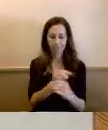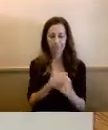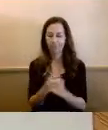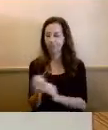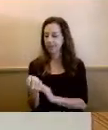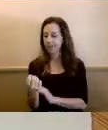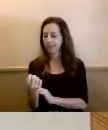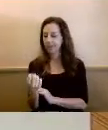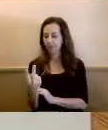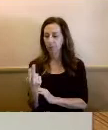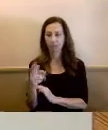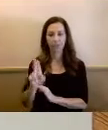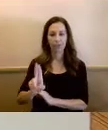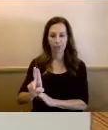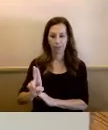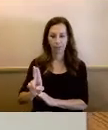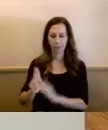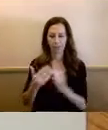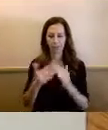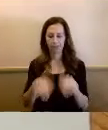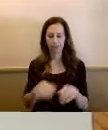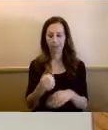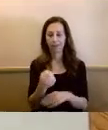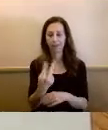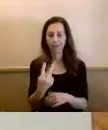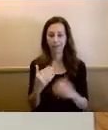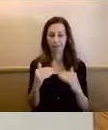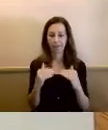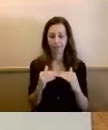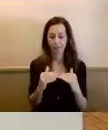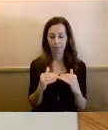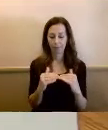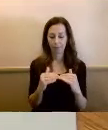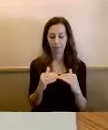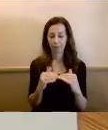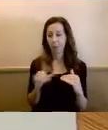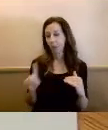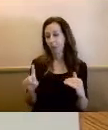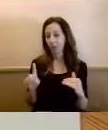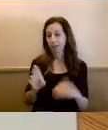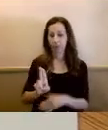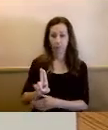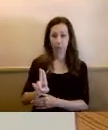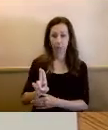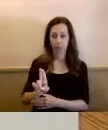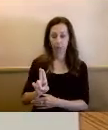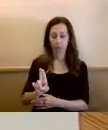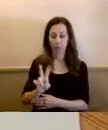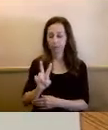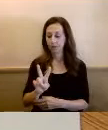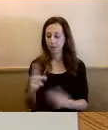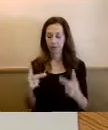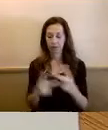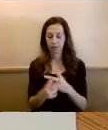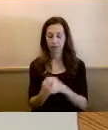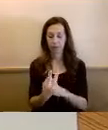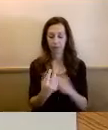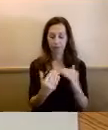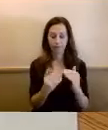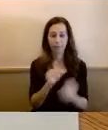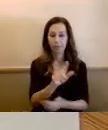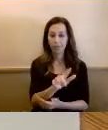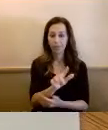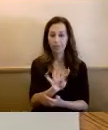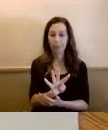We have 12u divided by 12 equals 1u, and 2 times 12 is